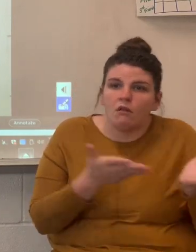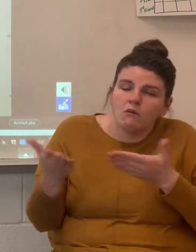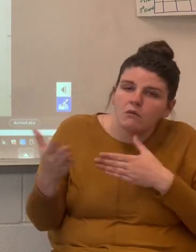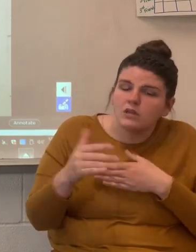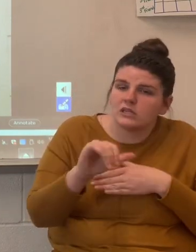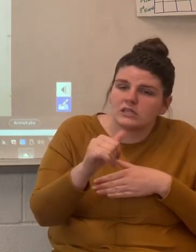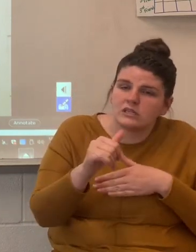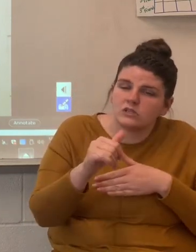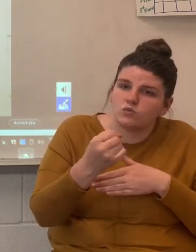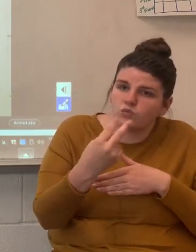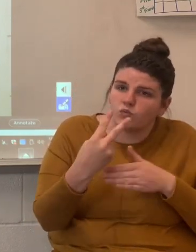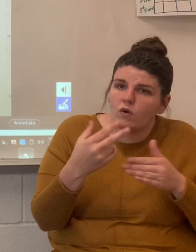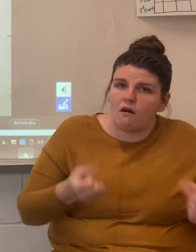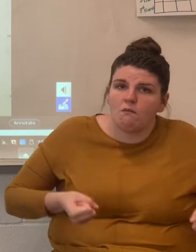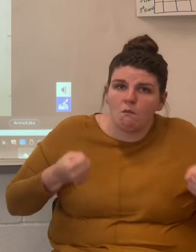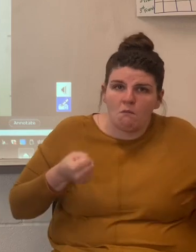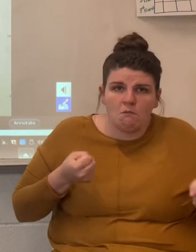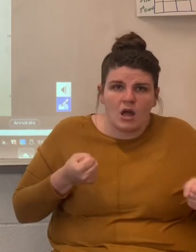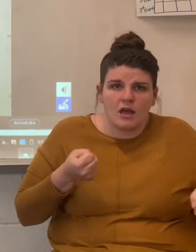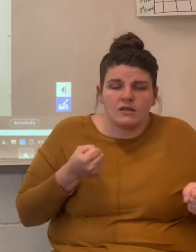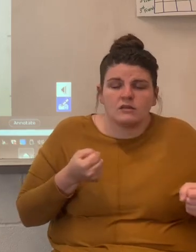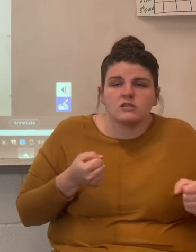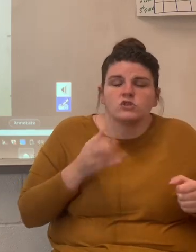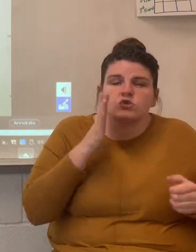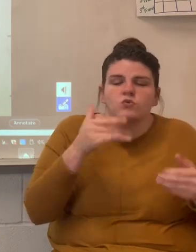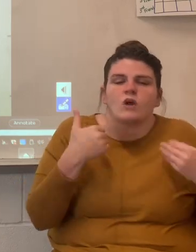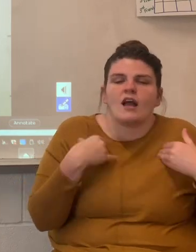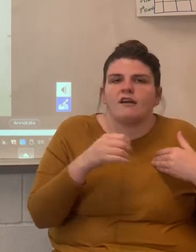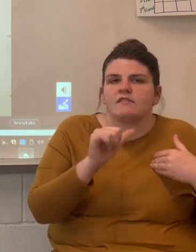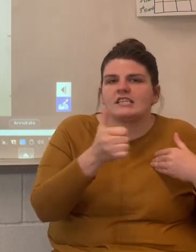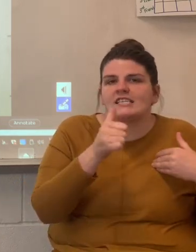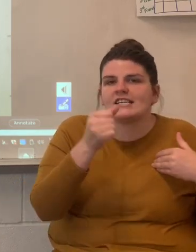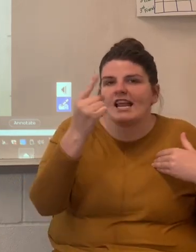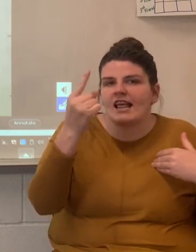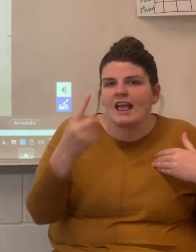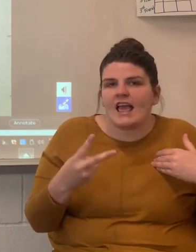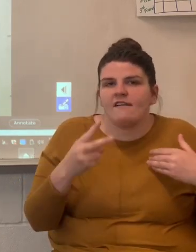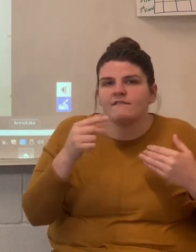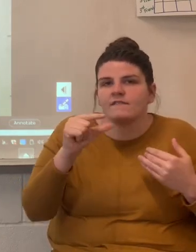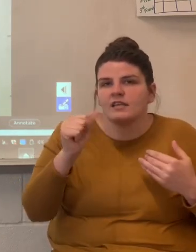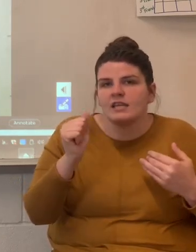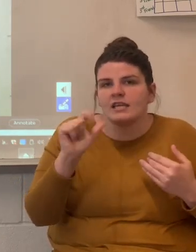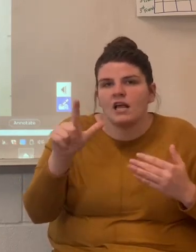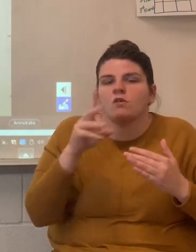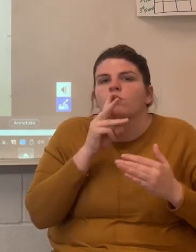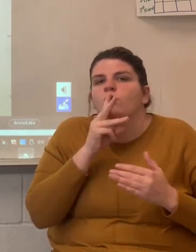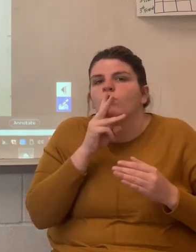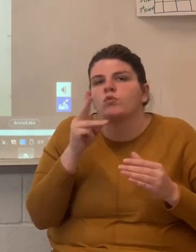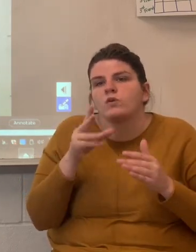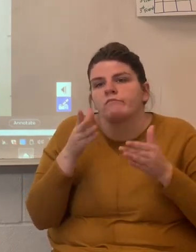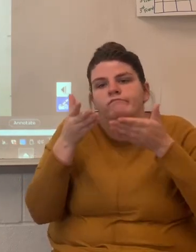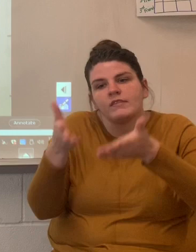gallons, she will have 10 1/2 gallons of water at the barn.